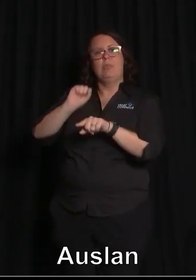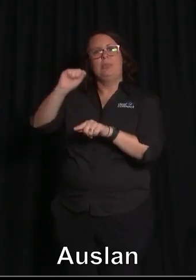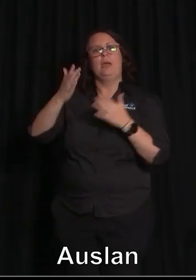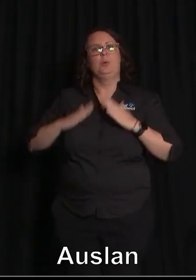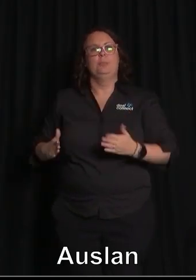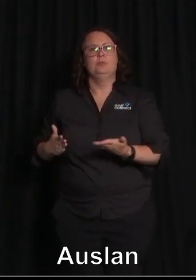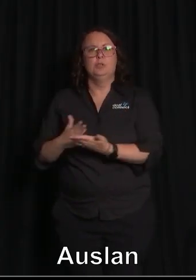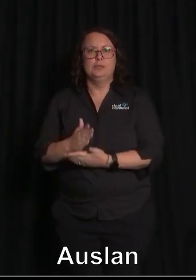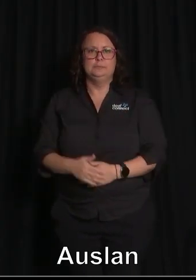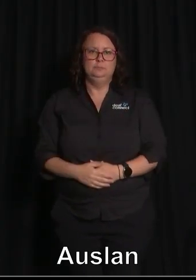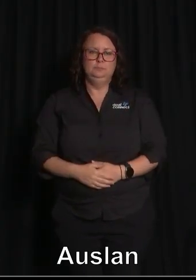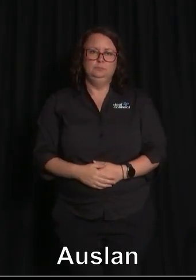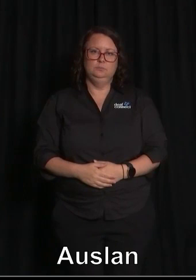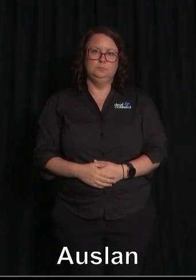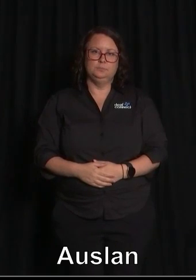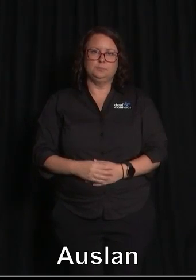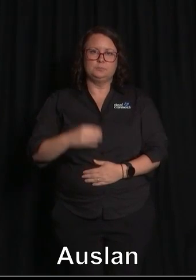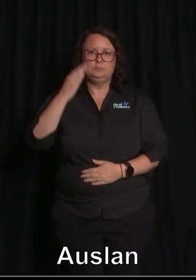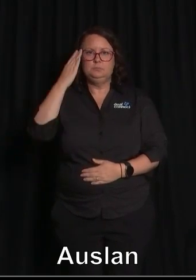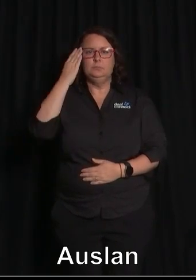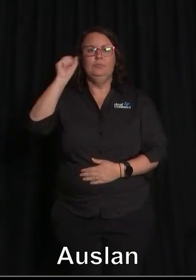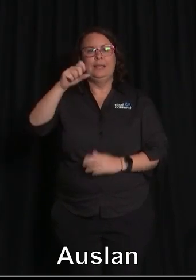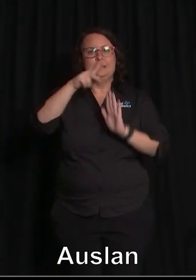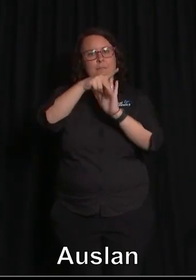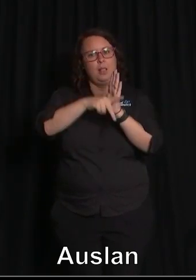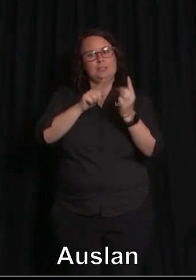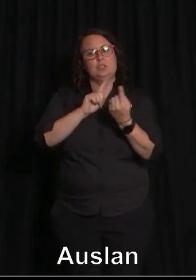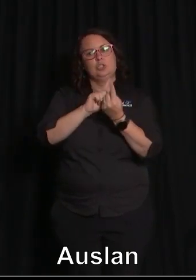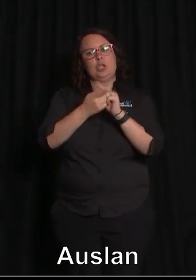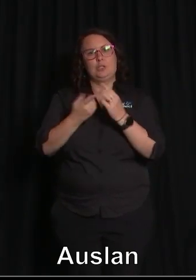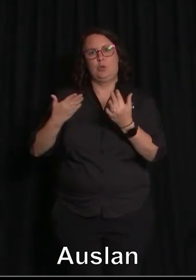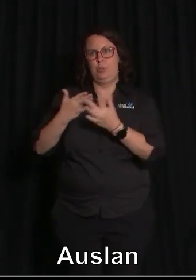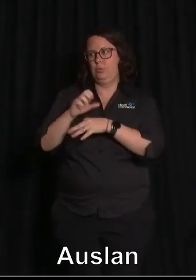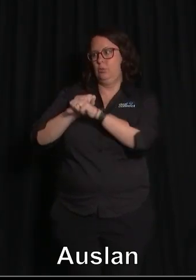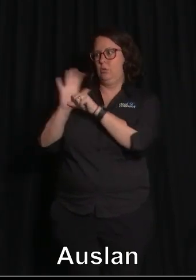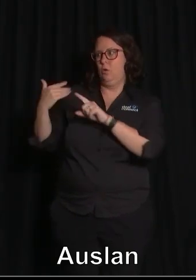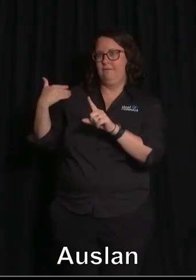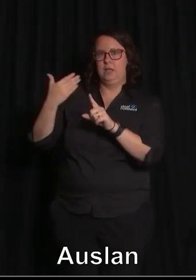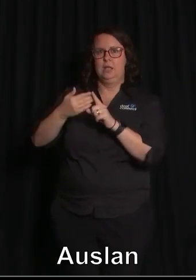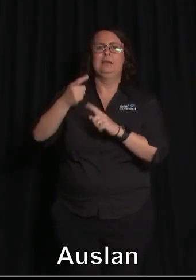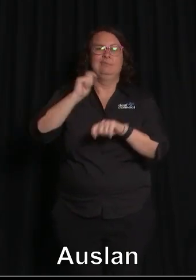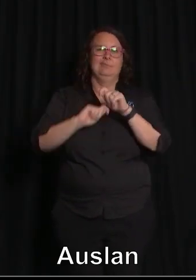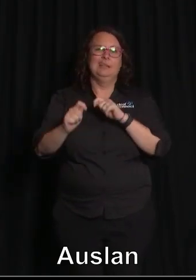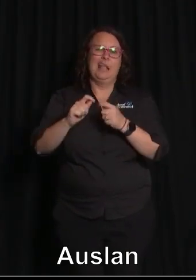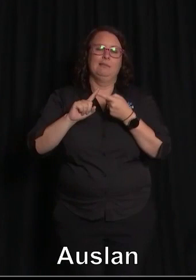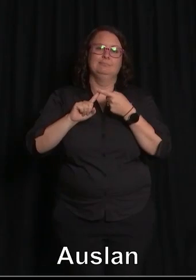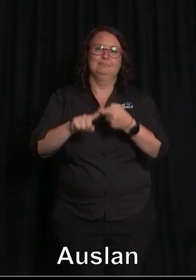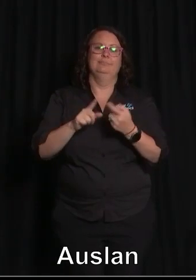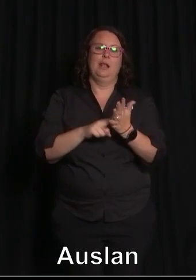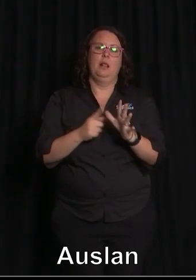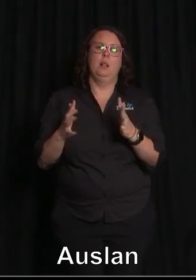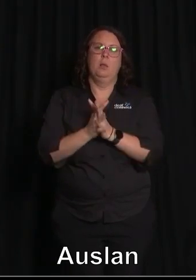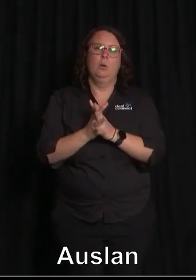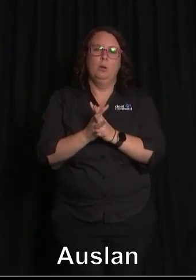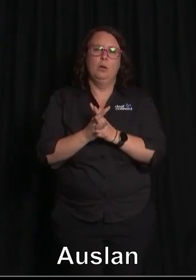much as policy changes during the emergency of the pandemic often become incorporated in long-standing non-emergency law, it